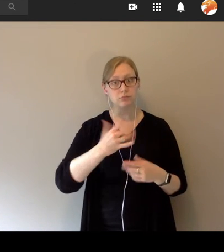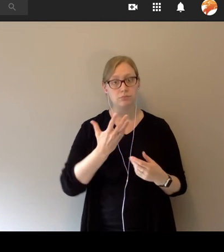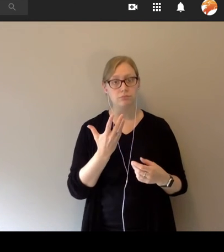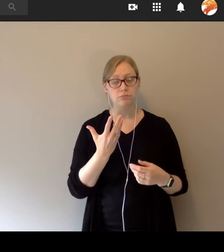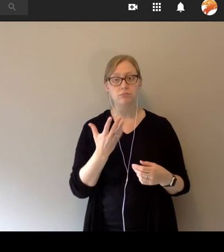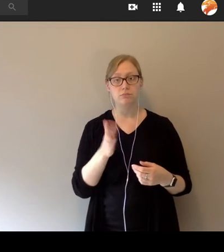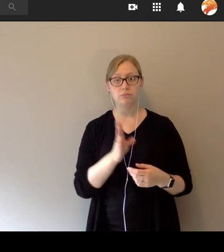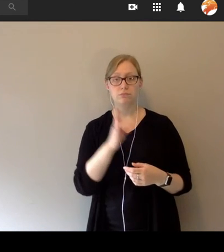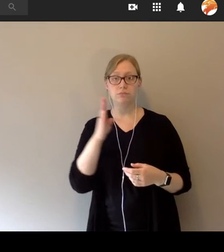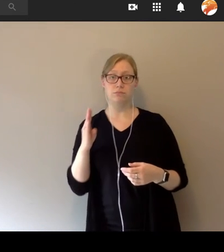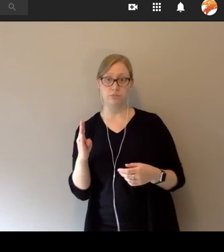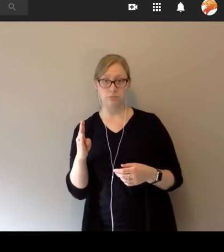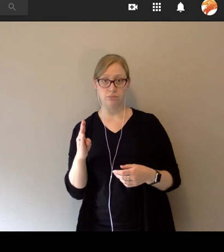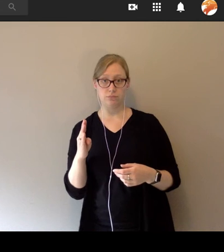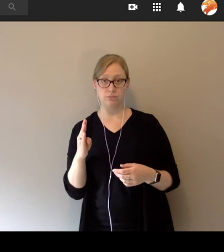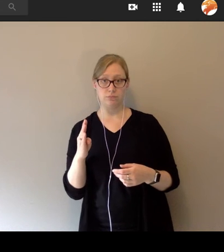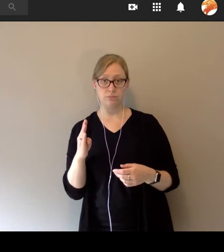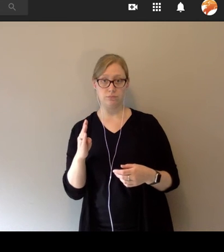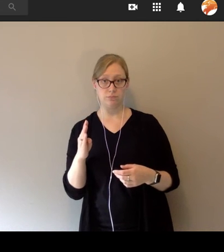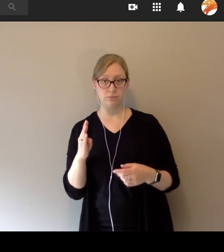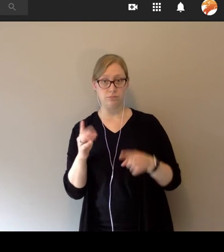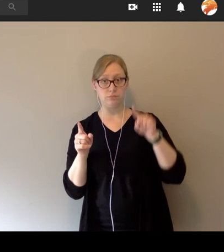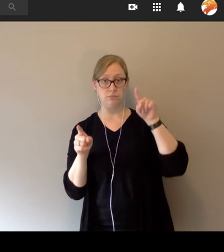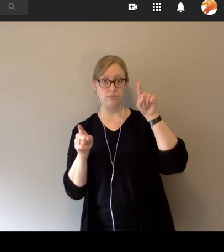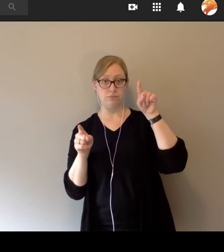and cosine. And then